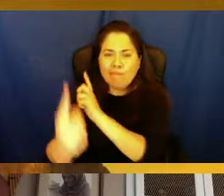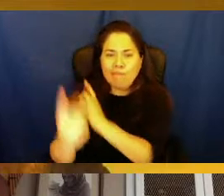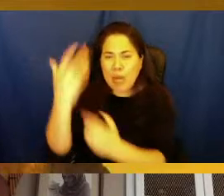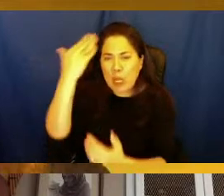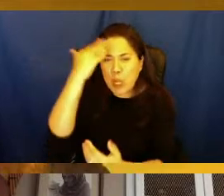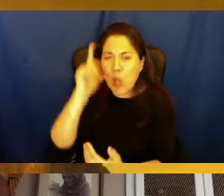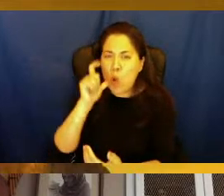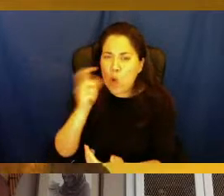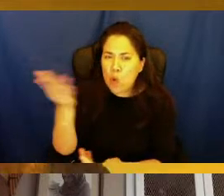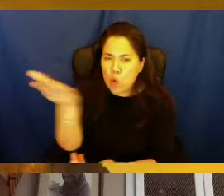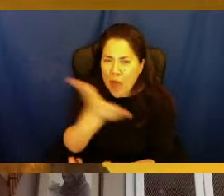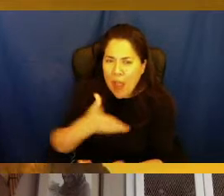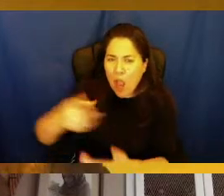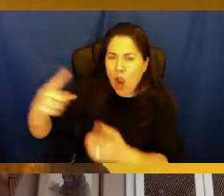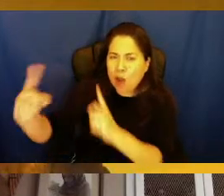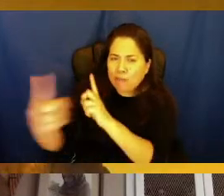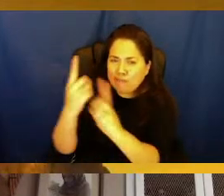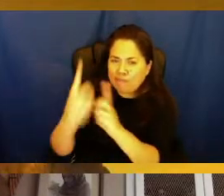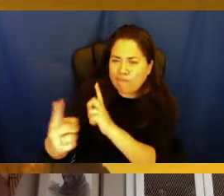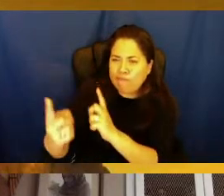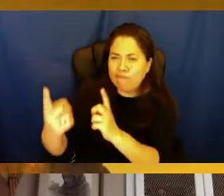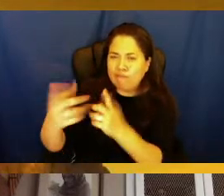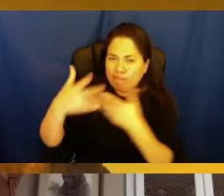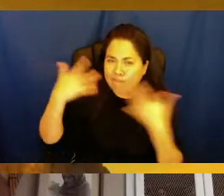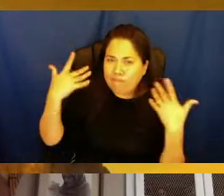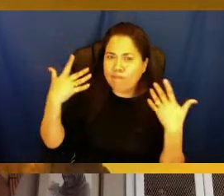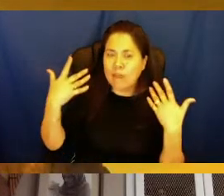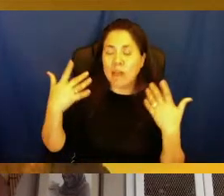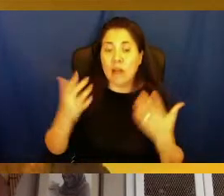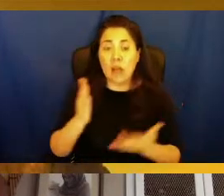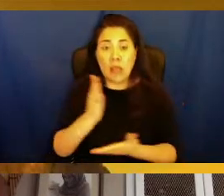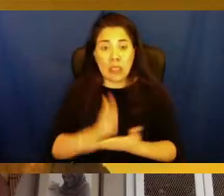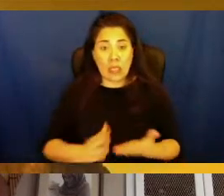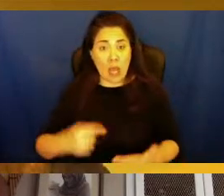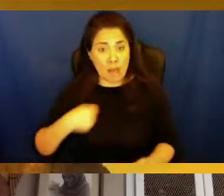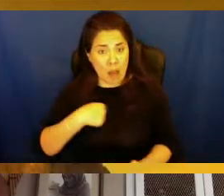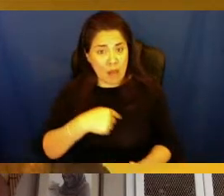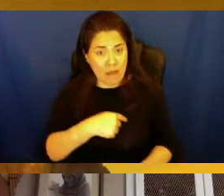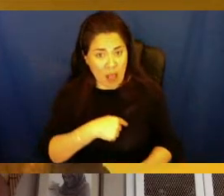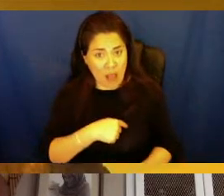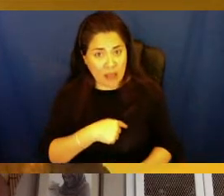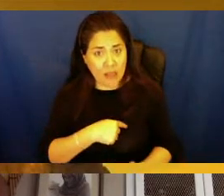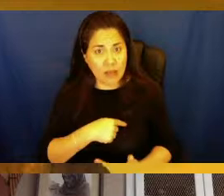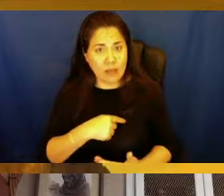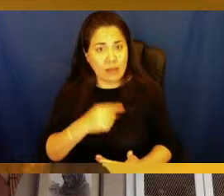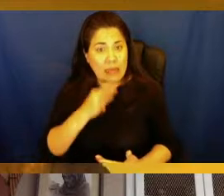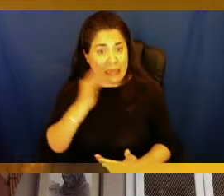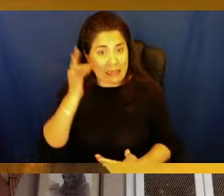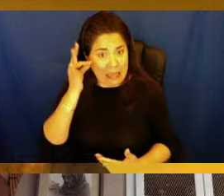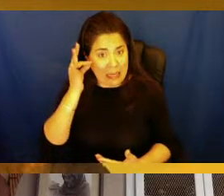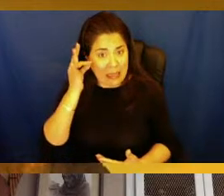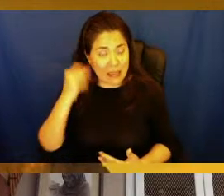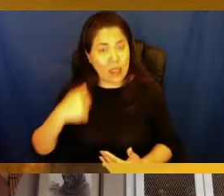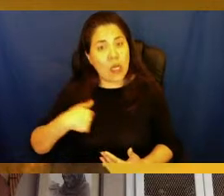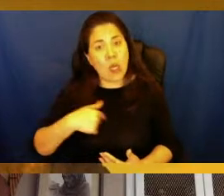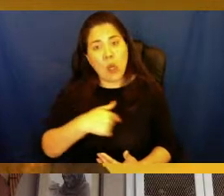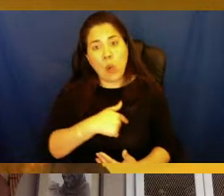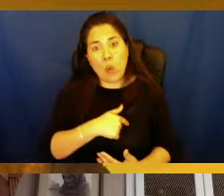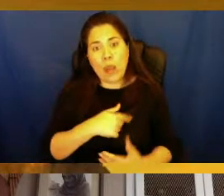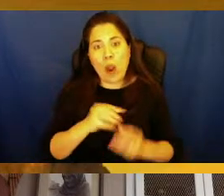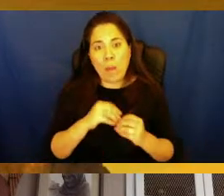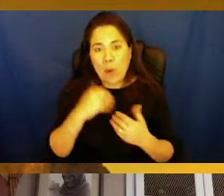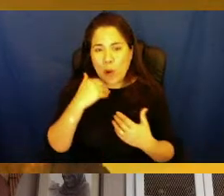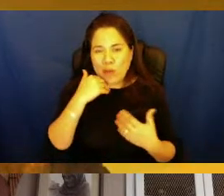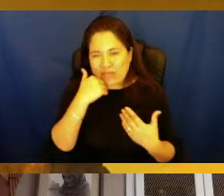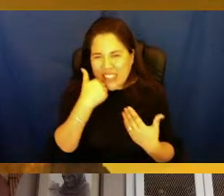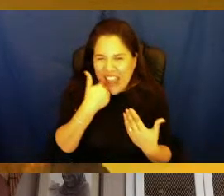how do I want to say this politely? Some of us in the community, in the Indigenous community, are a little gun shy, shall